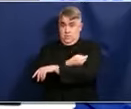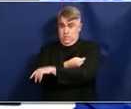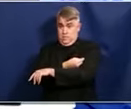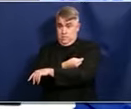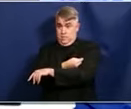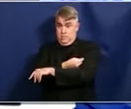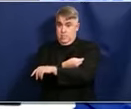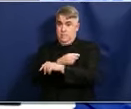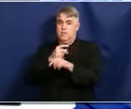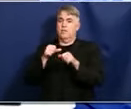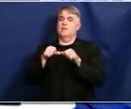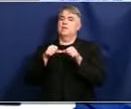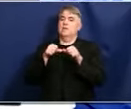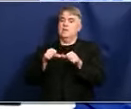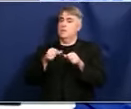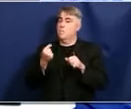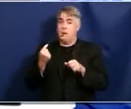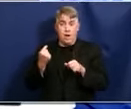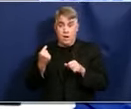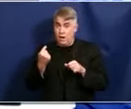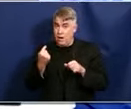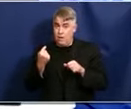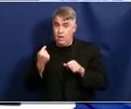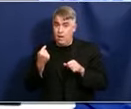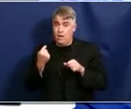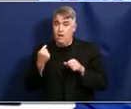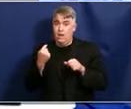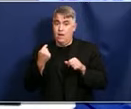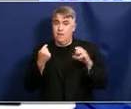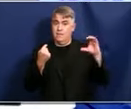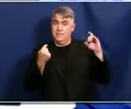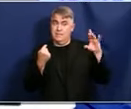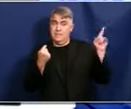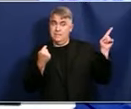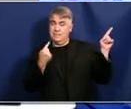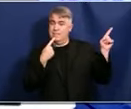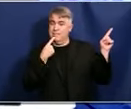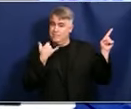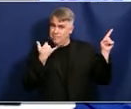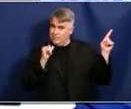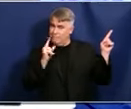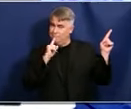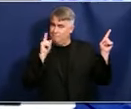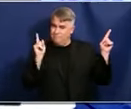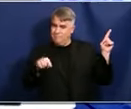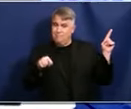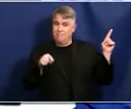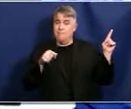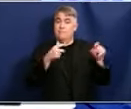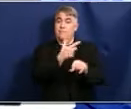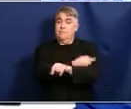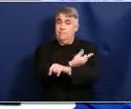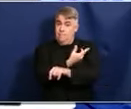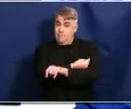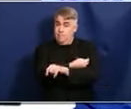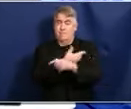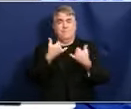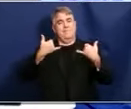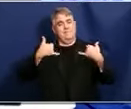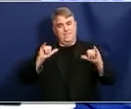also continue to do. And for now, CDC is recommending that fully vaccinated people should continue to take